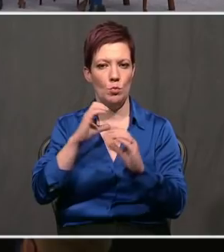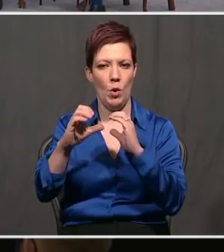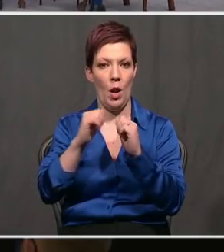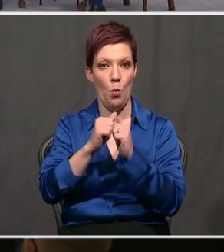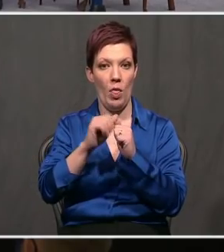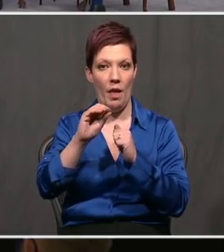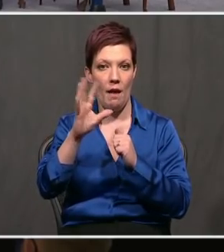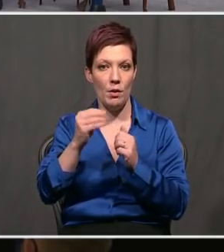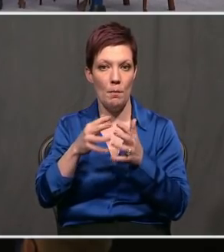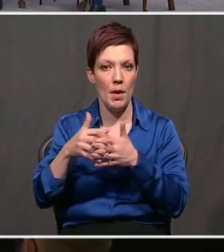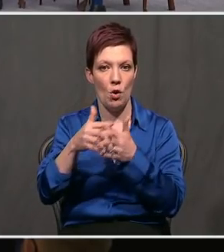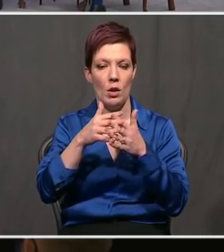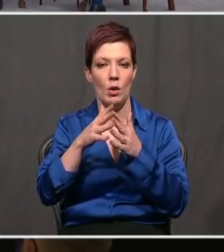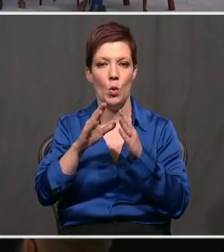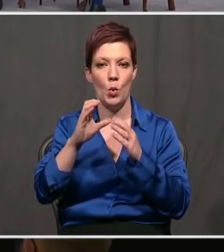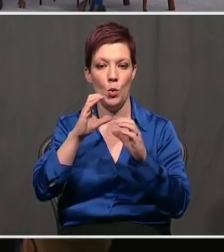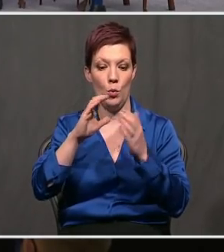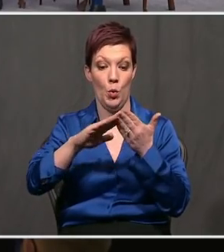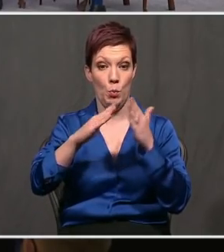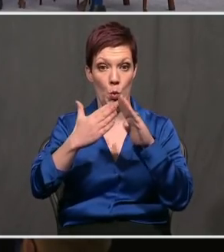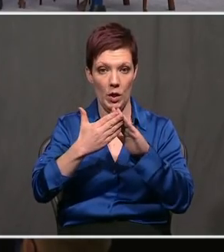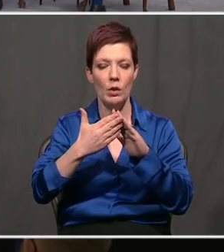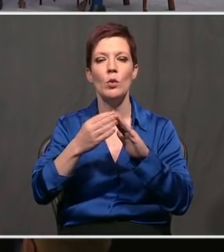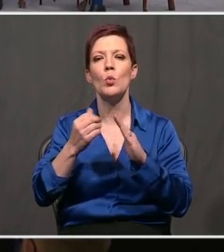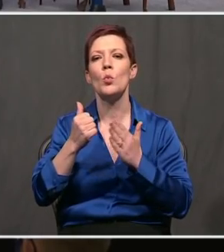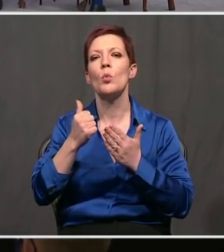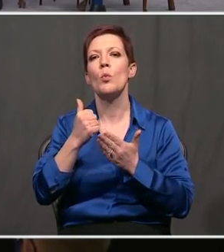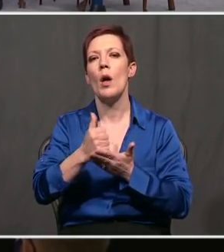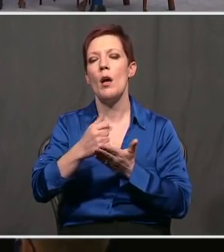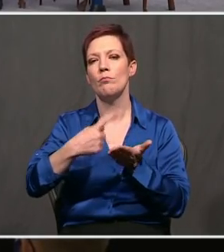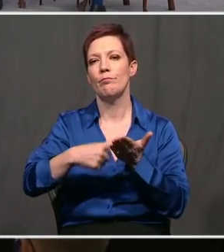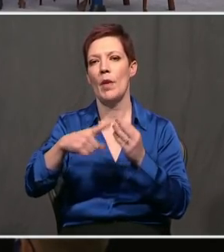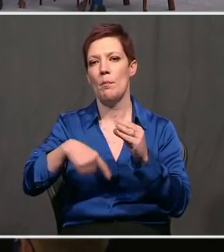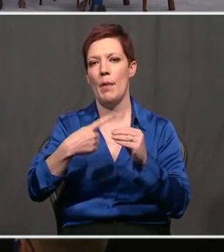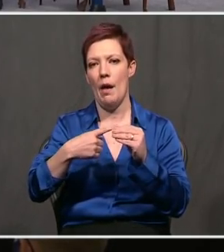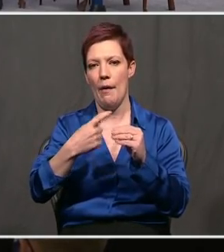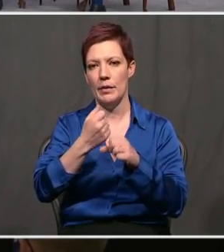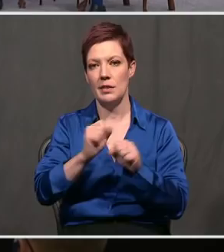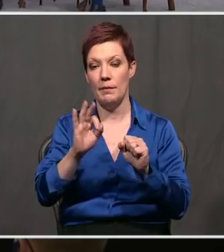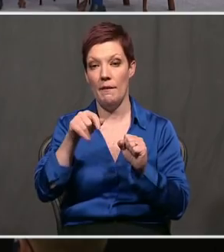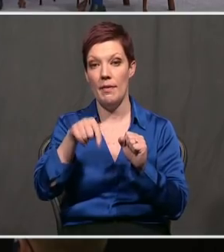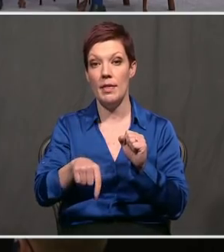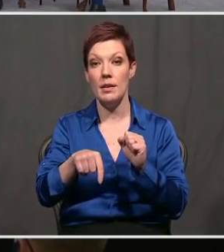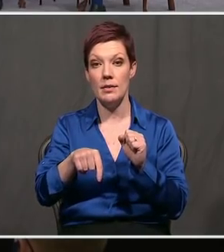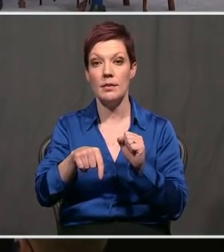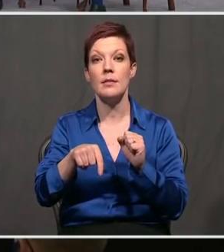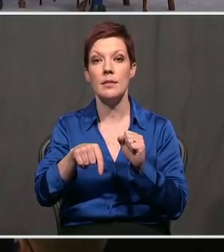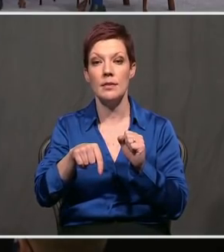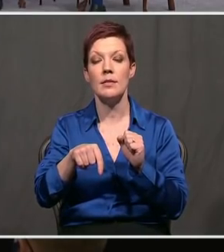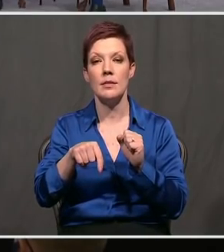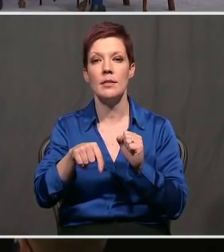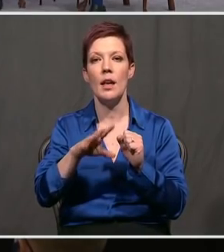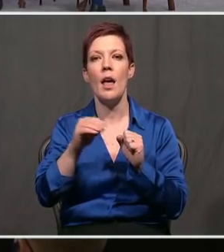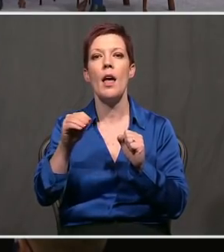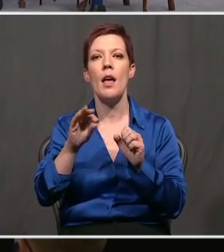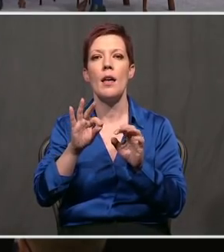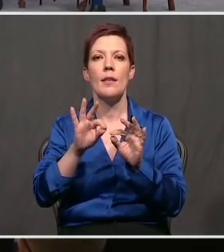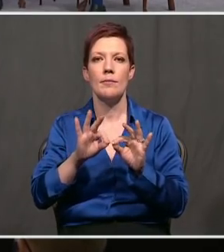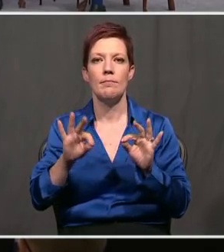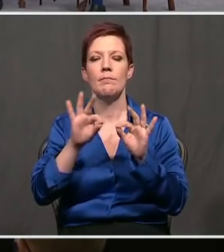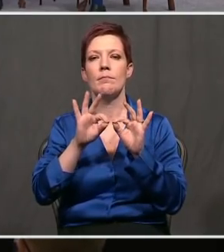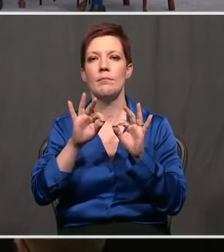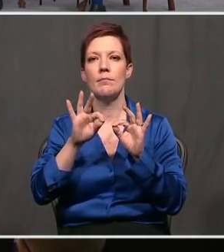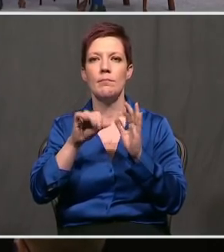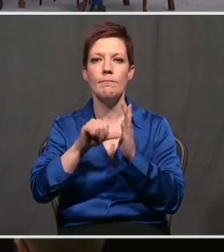the safety of this vaccine, the importance of this population, and the uptake of the vaccine.